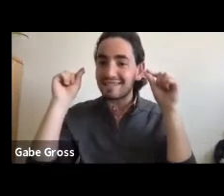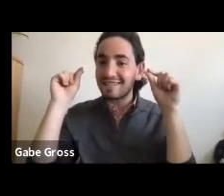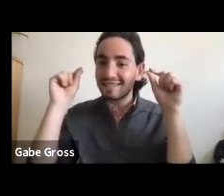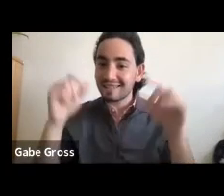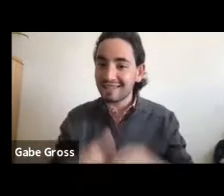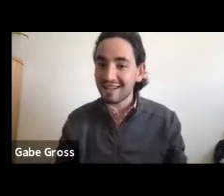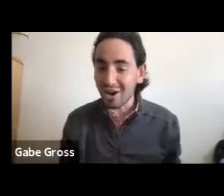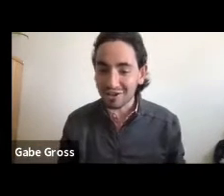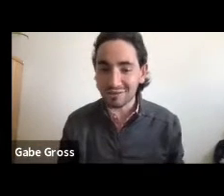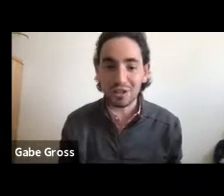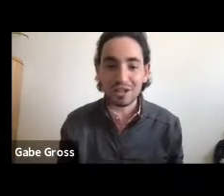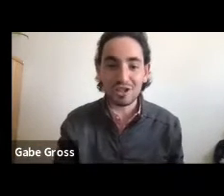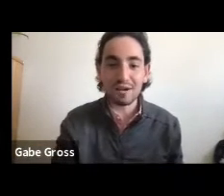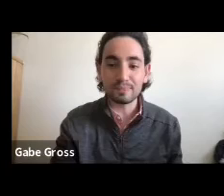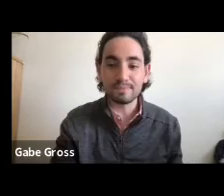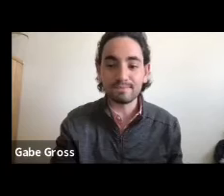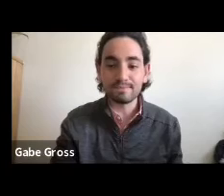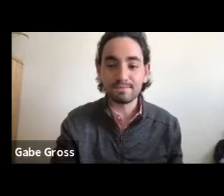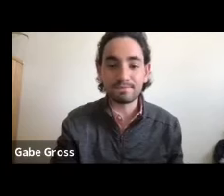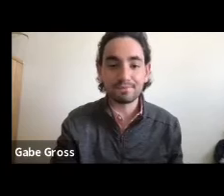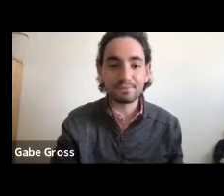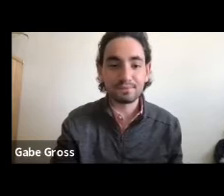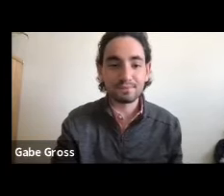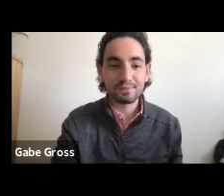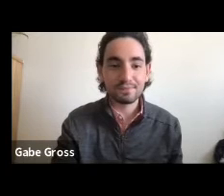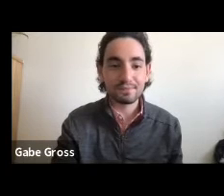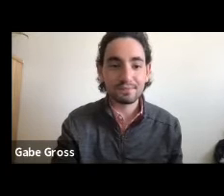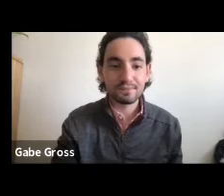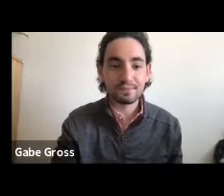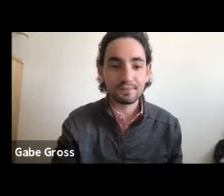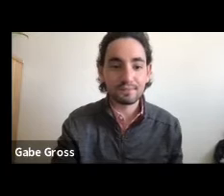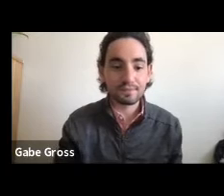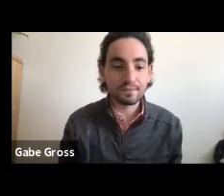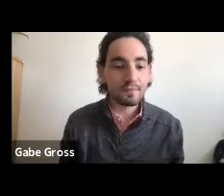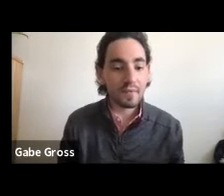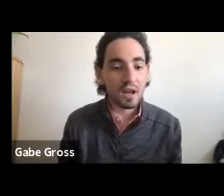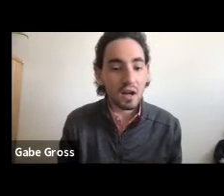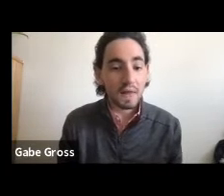wears glasses. Awesome, great job.